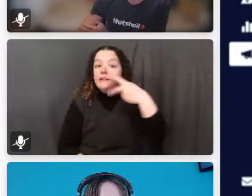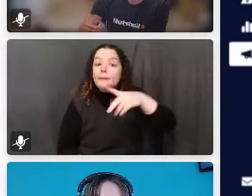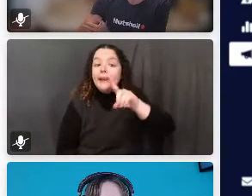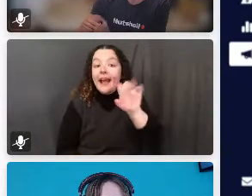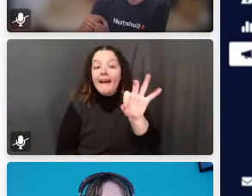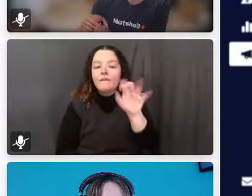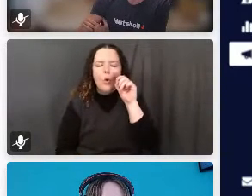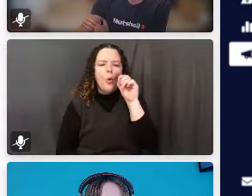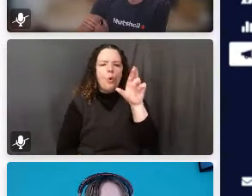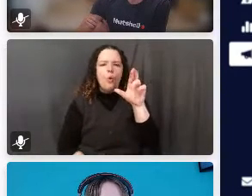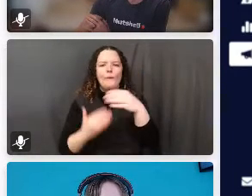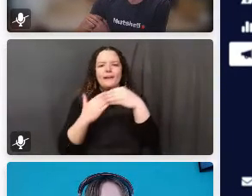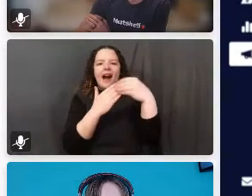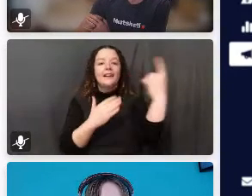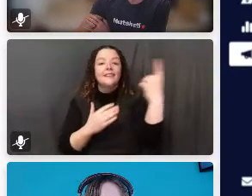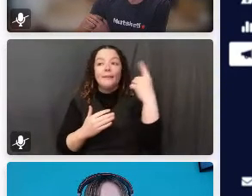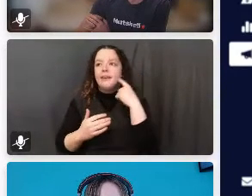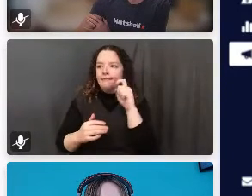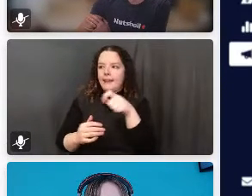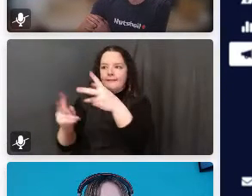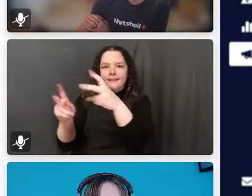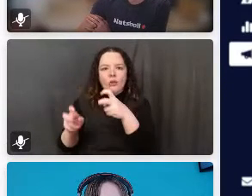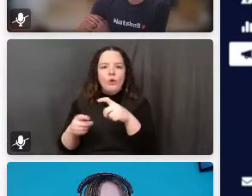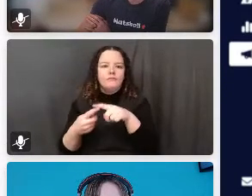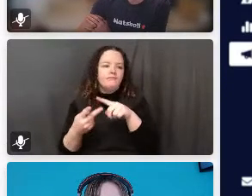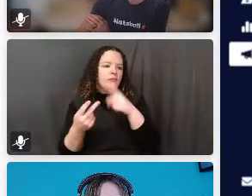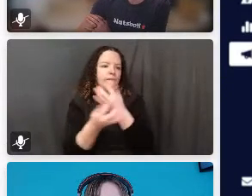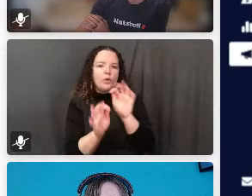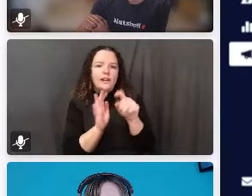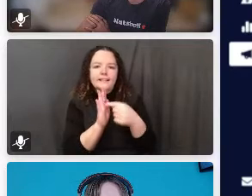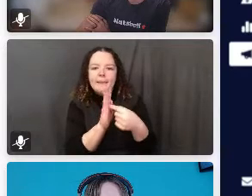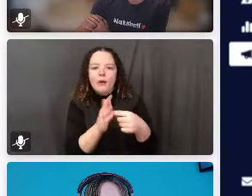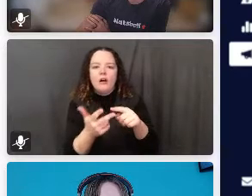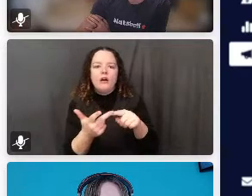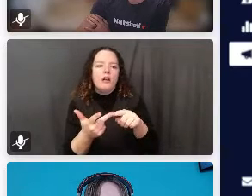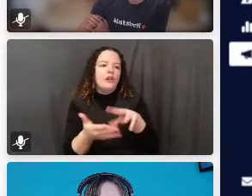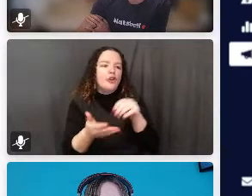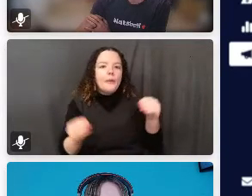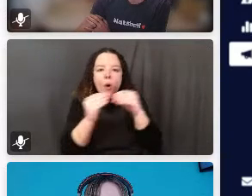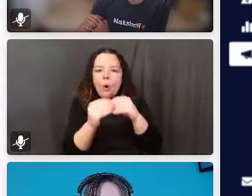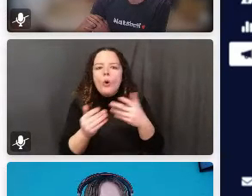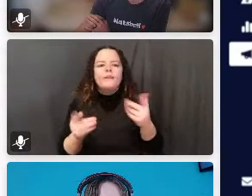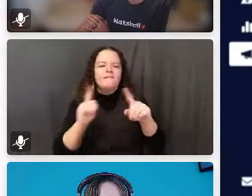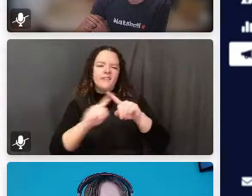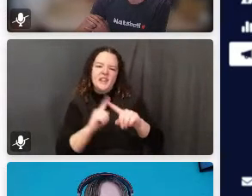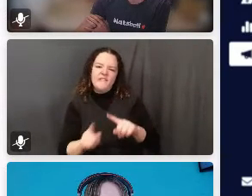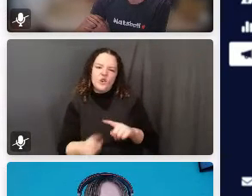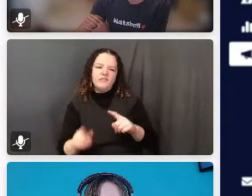them to download, get your free sample, learn more, etc. There's a lot of different call to actions that you can test out.